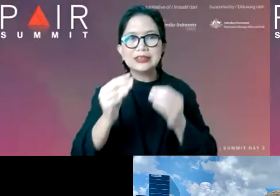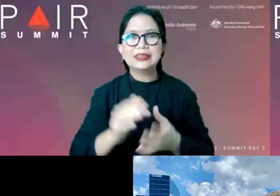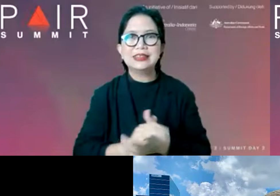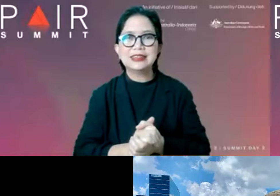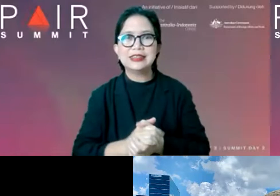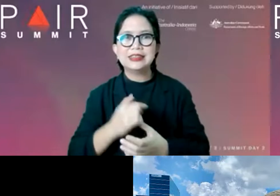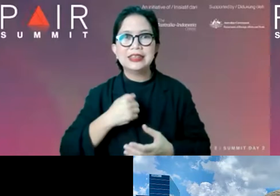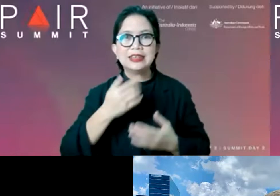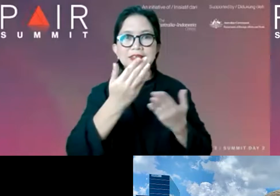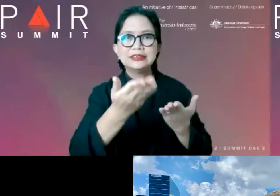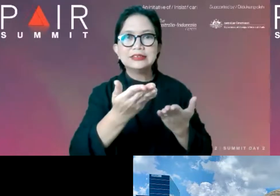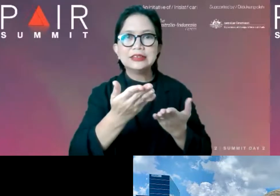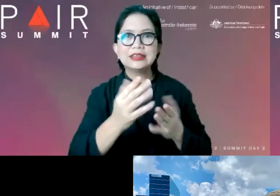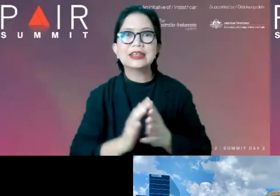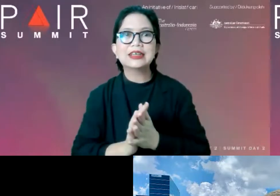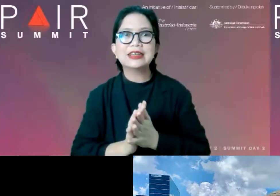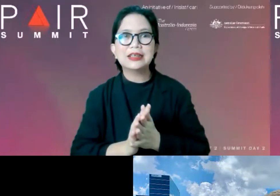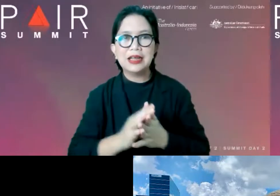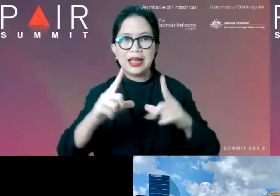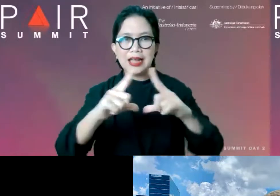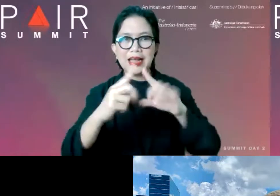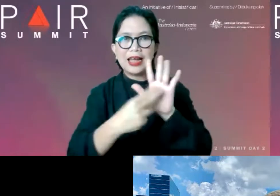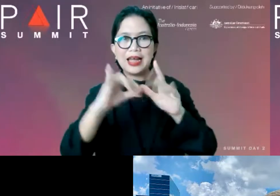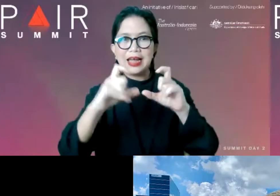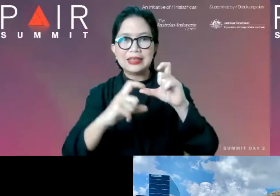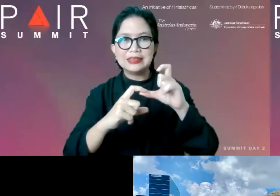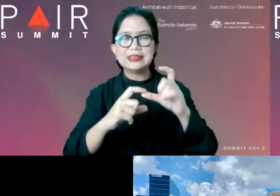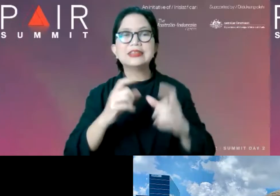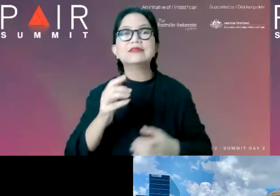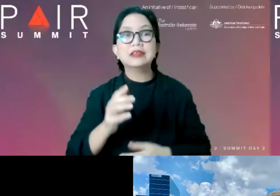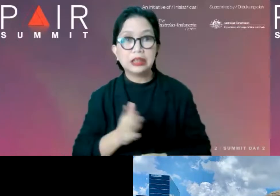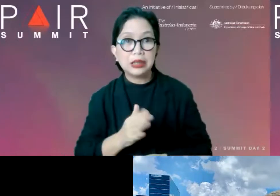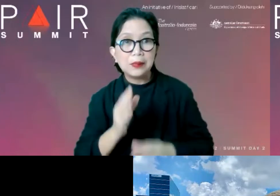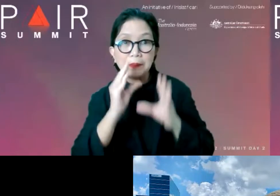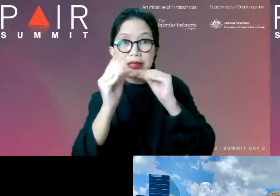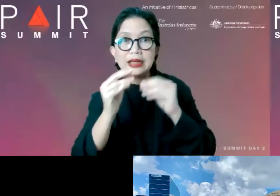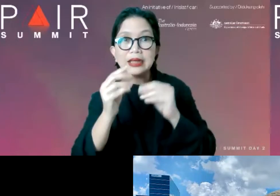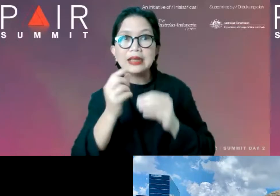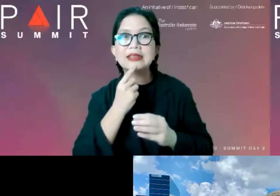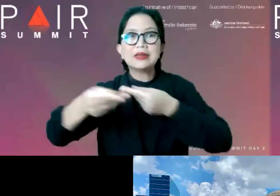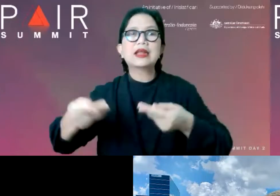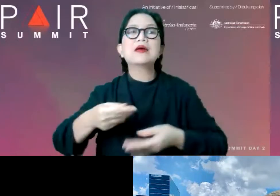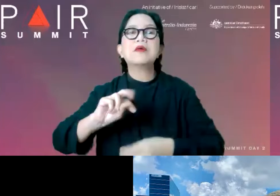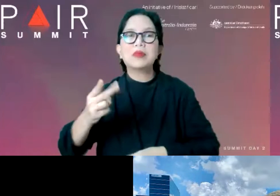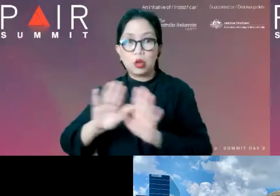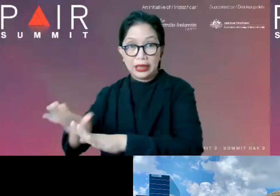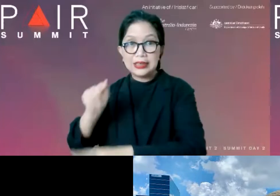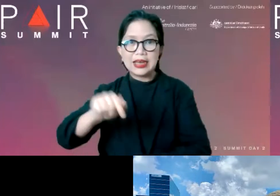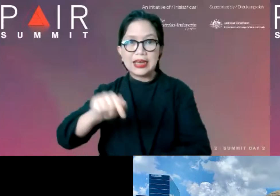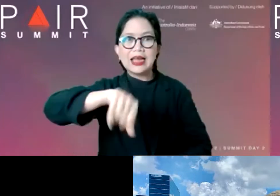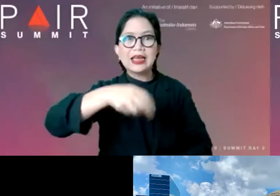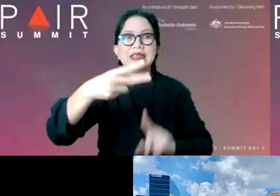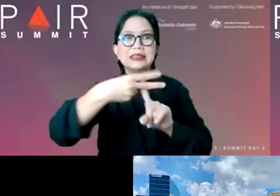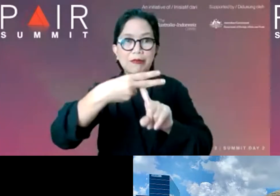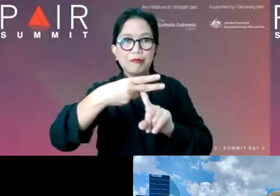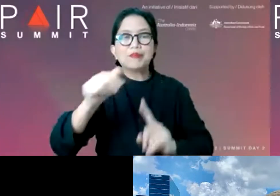management. We need to talk to you about that. But Jeff, from a business perspective and hearing all of that, what do you